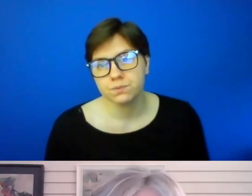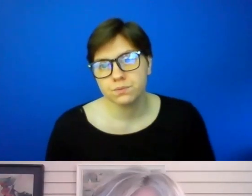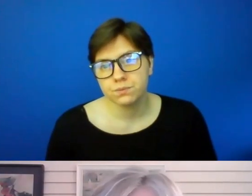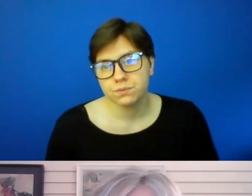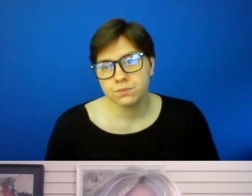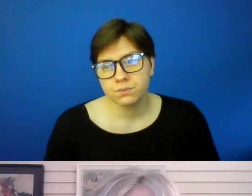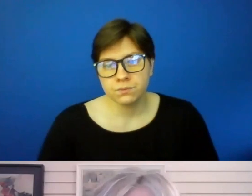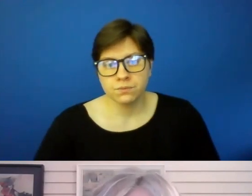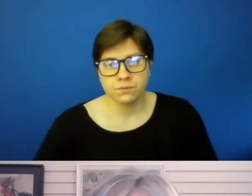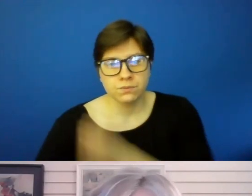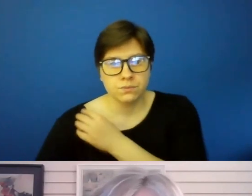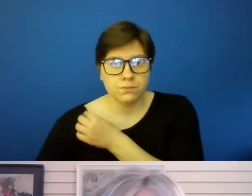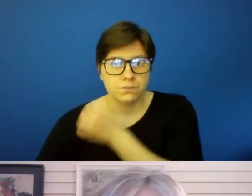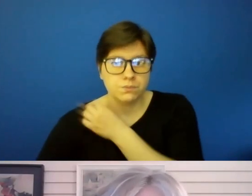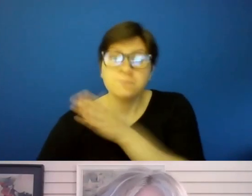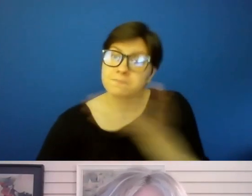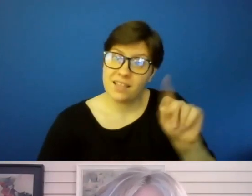Thank you, John. Thaddeus?